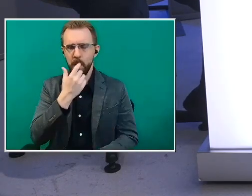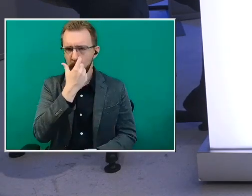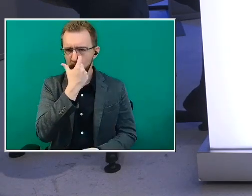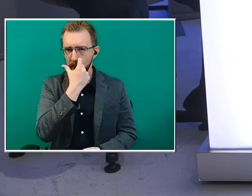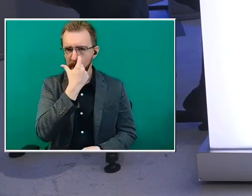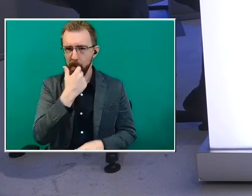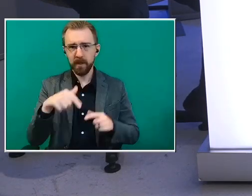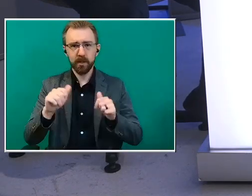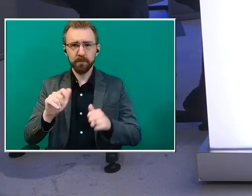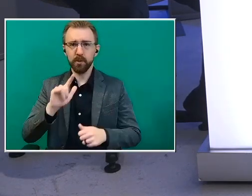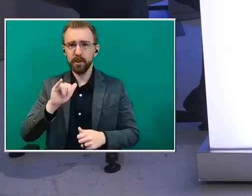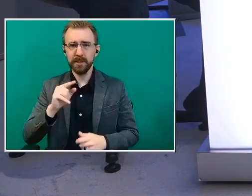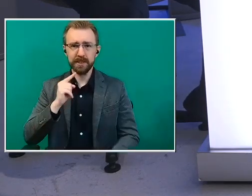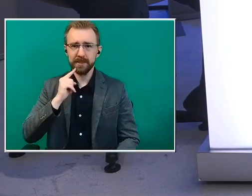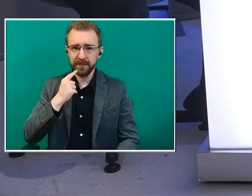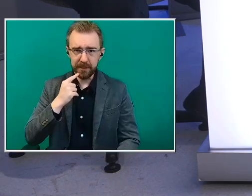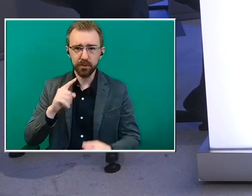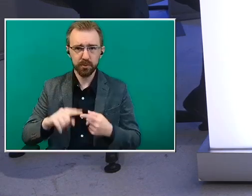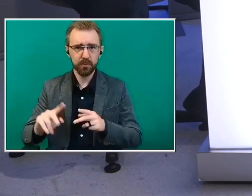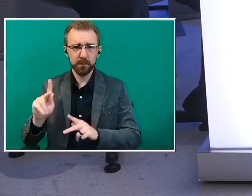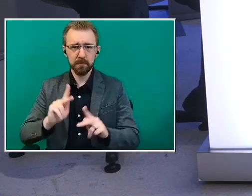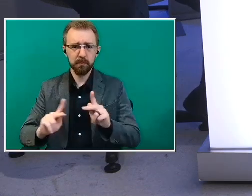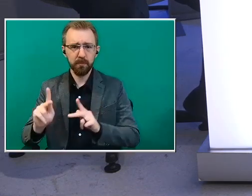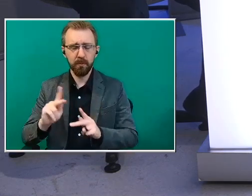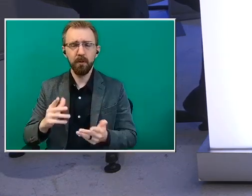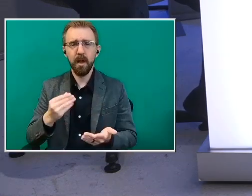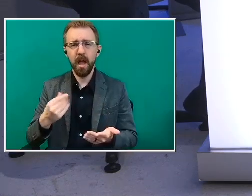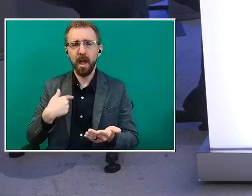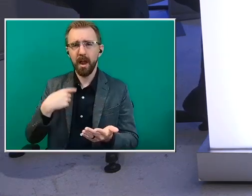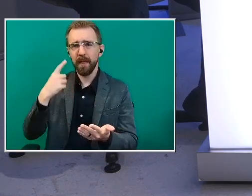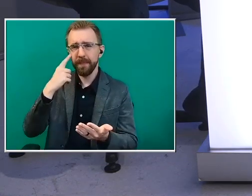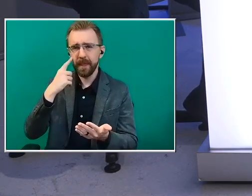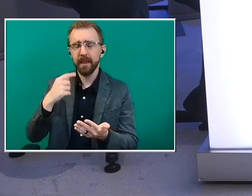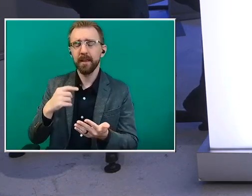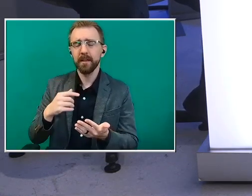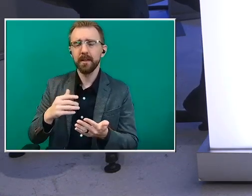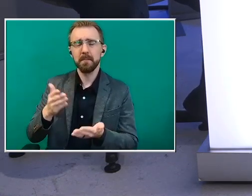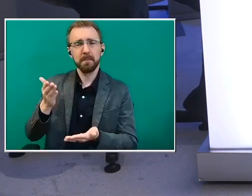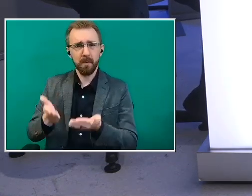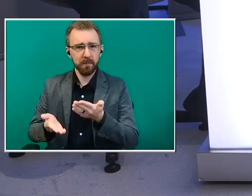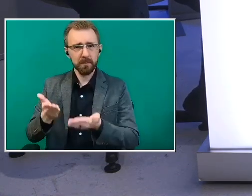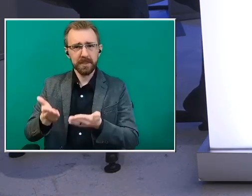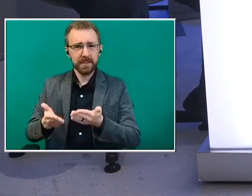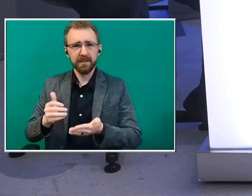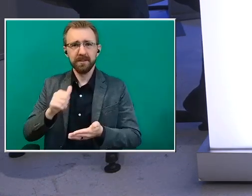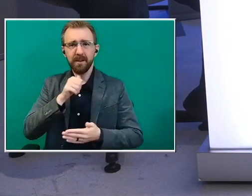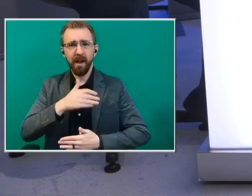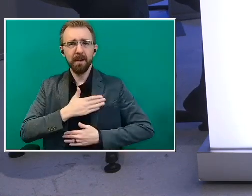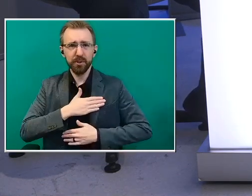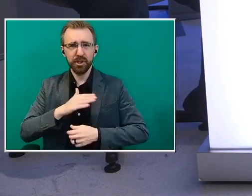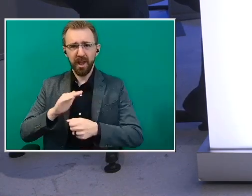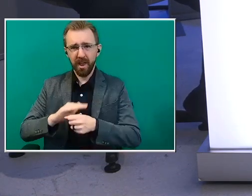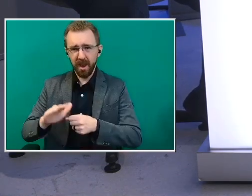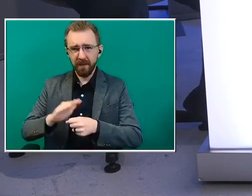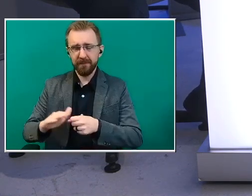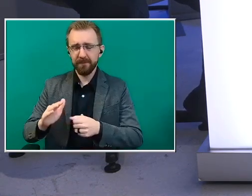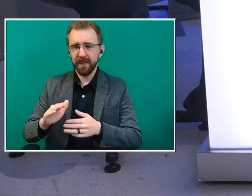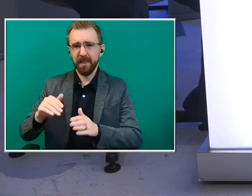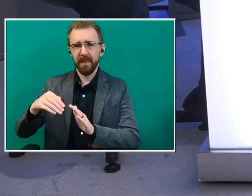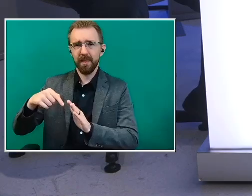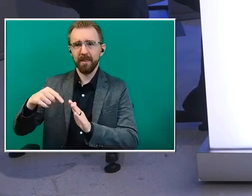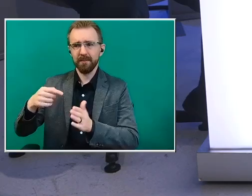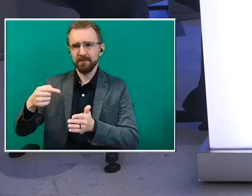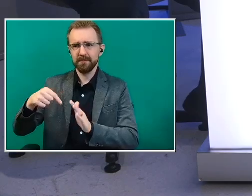severe to people. And I think it's probably underappreciated the degree of severity patients can have.